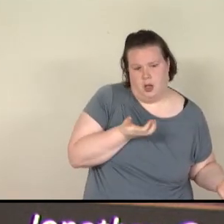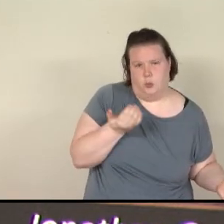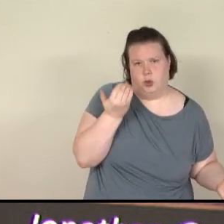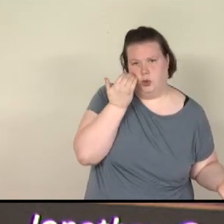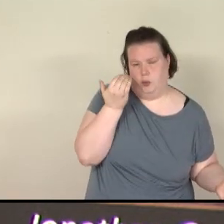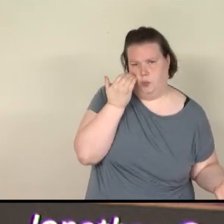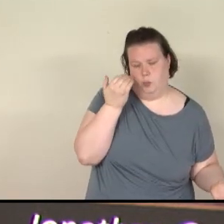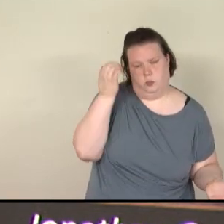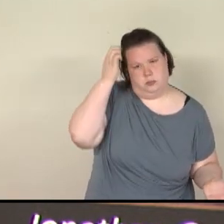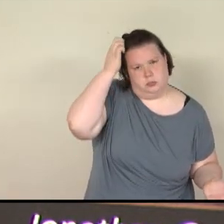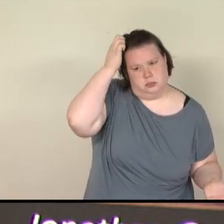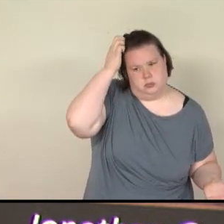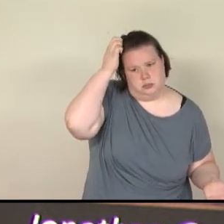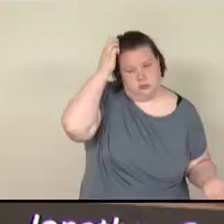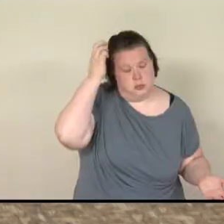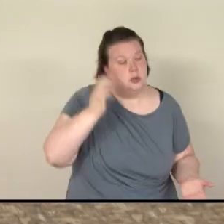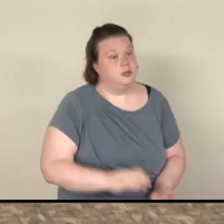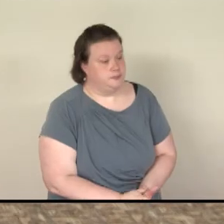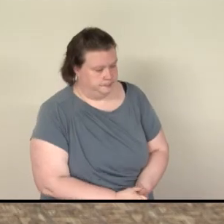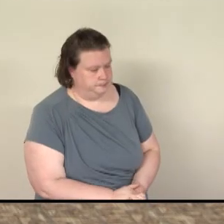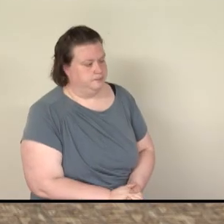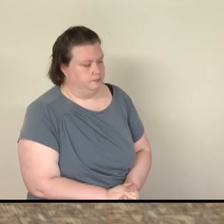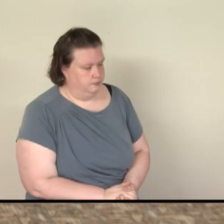we getting on this. Mm-hmm.